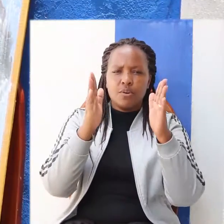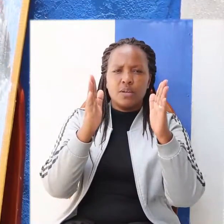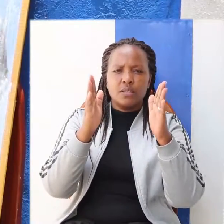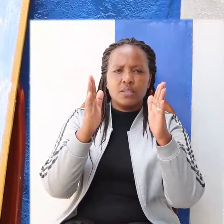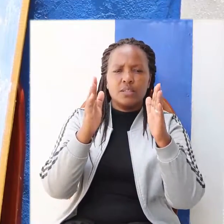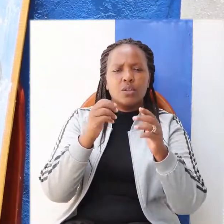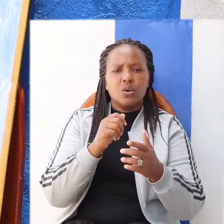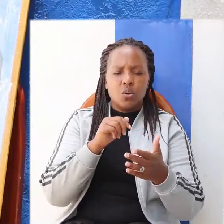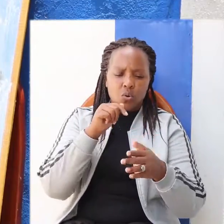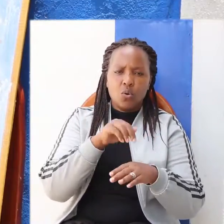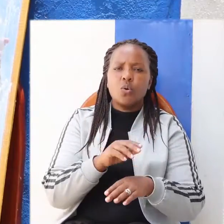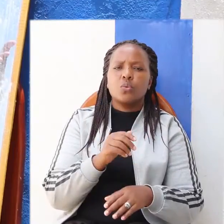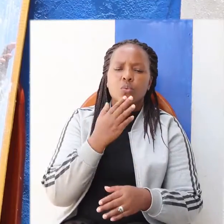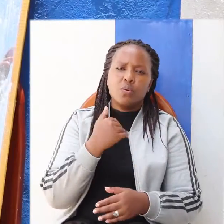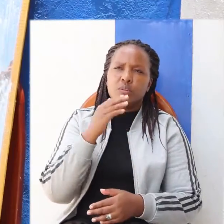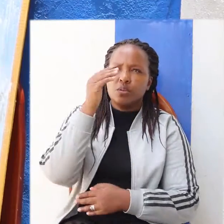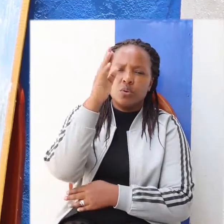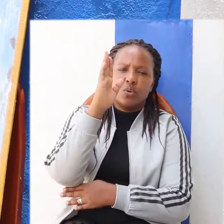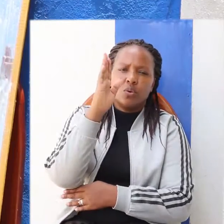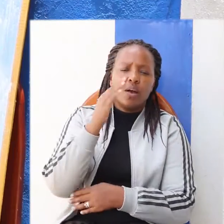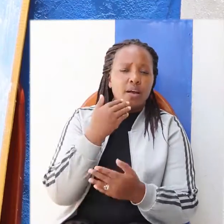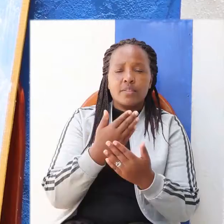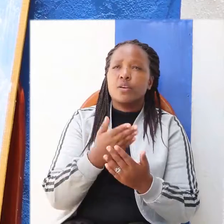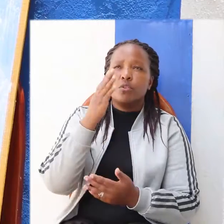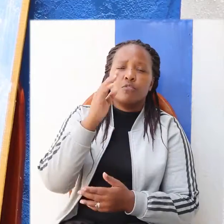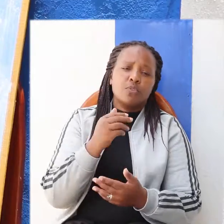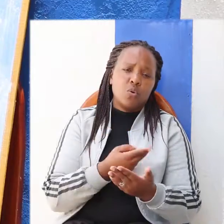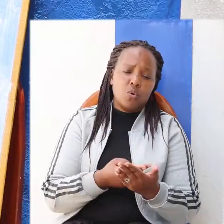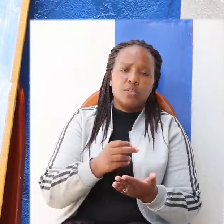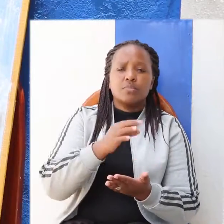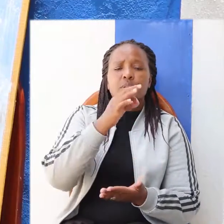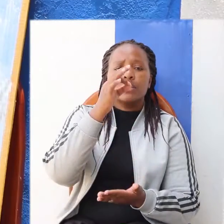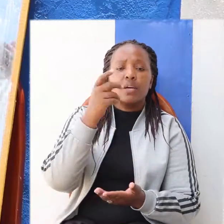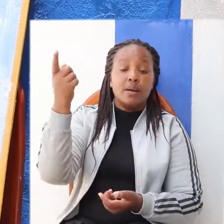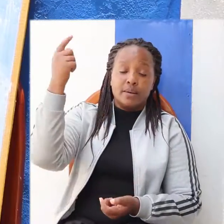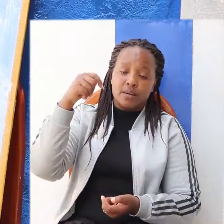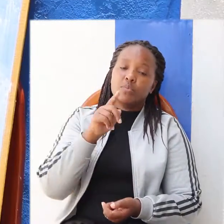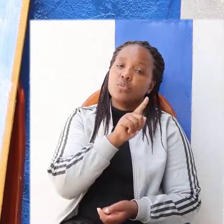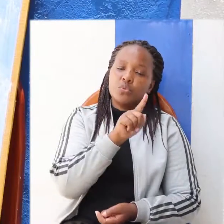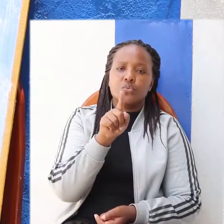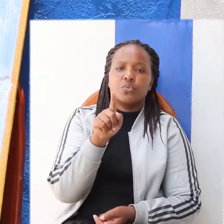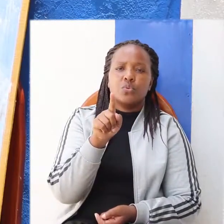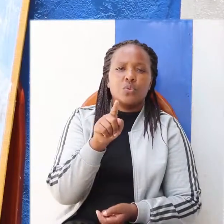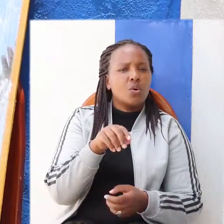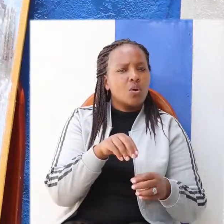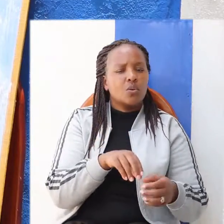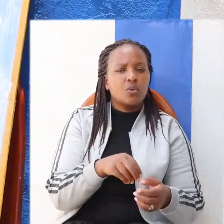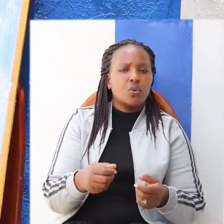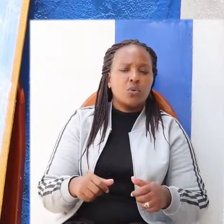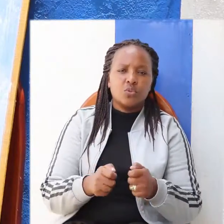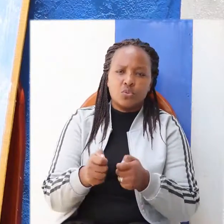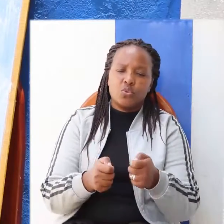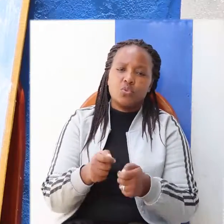You lose focus on what you would want. And I thank God for the Holy Spirit, because when he comes through, he takes